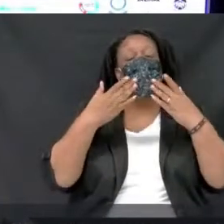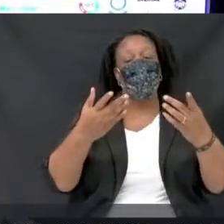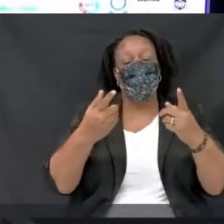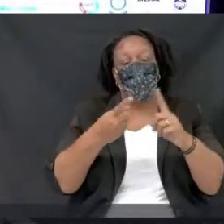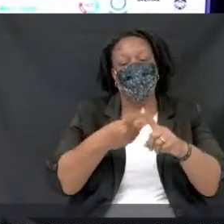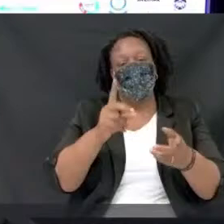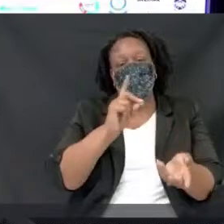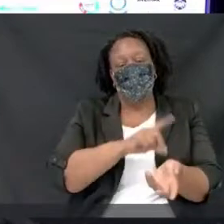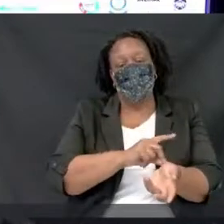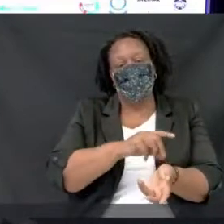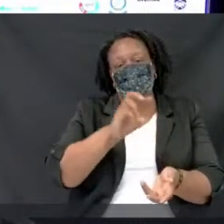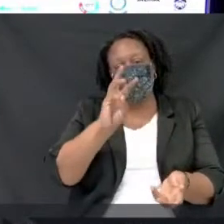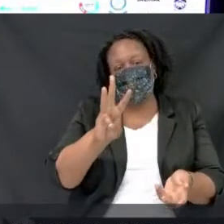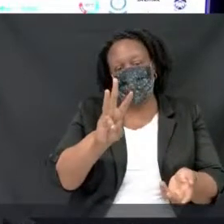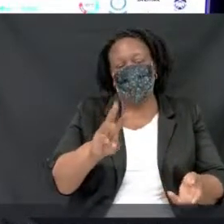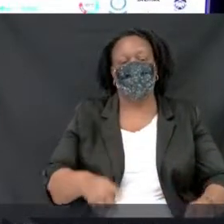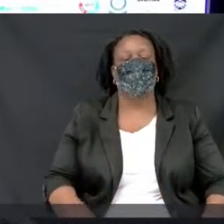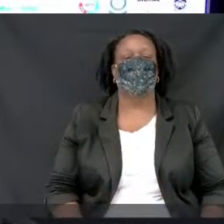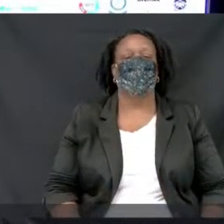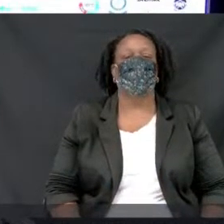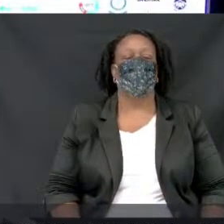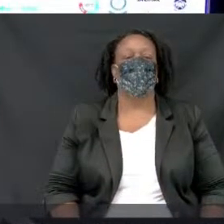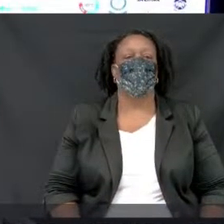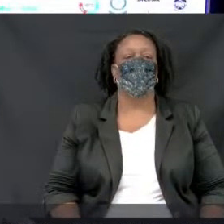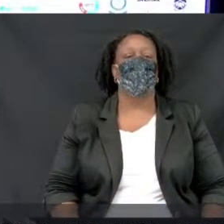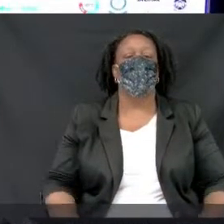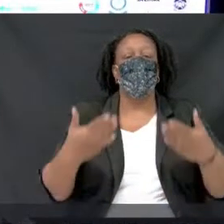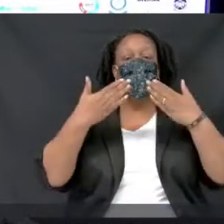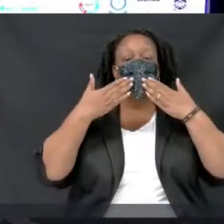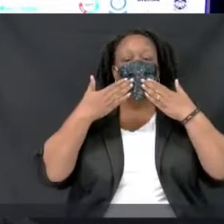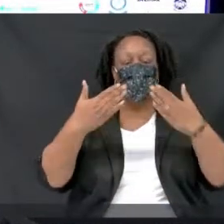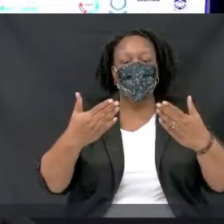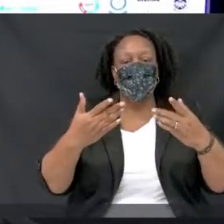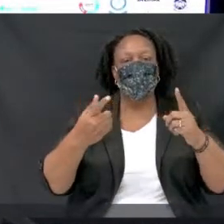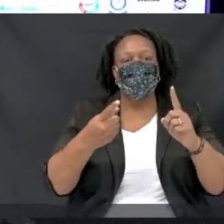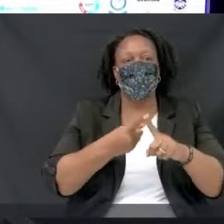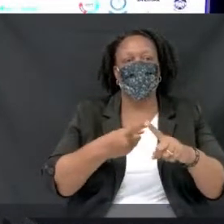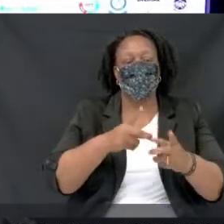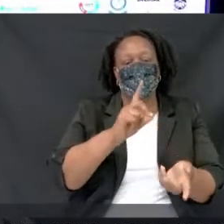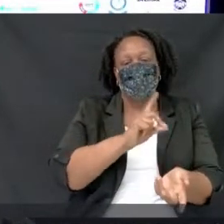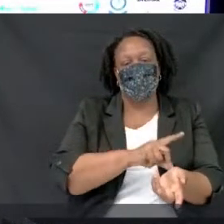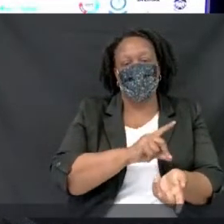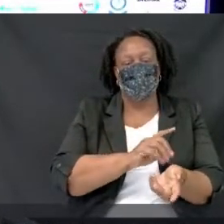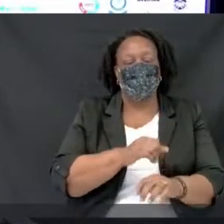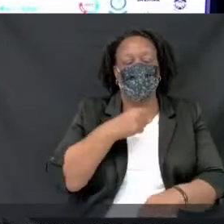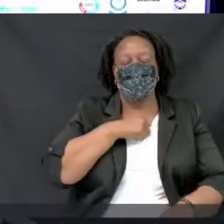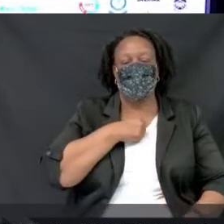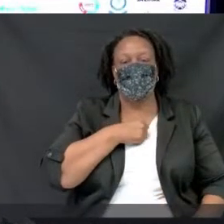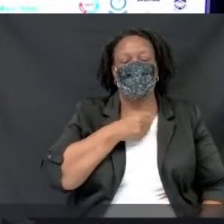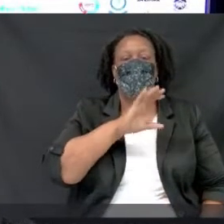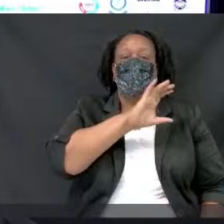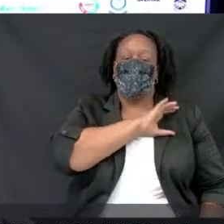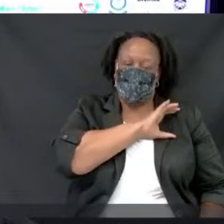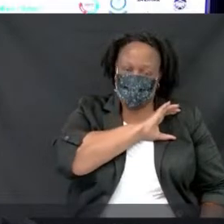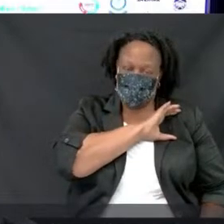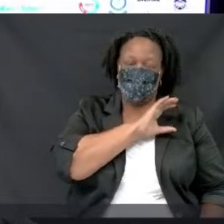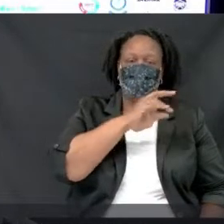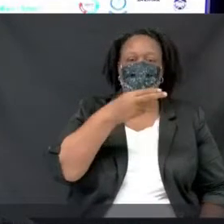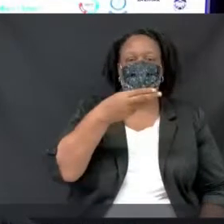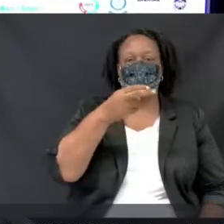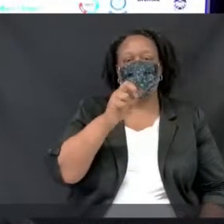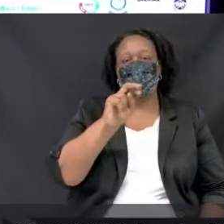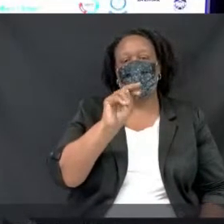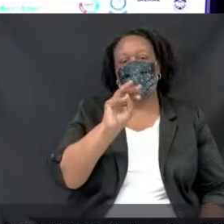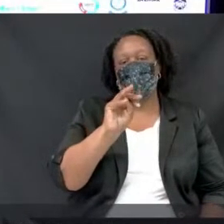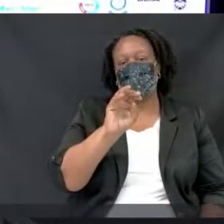We thank Superintendent Cromwell Henry for his faithfulness to these briefings. And we know